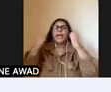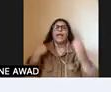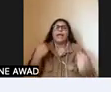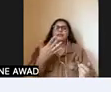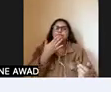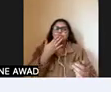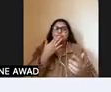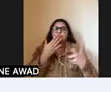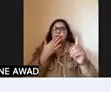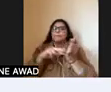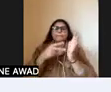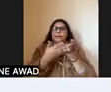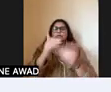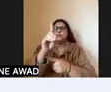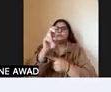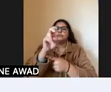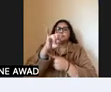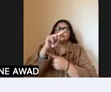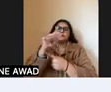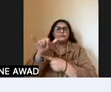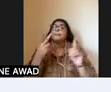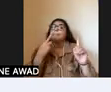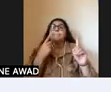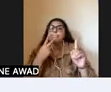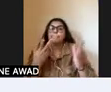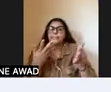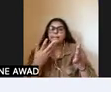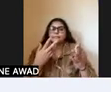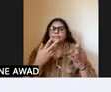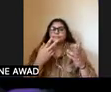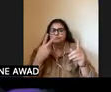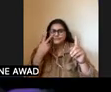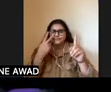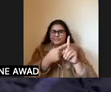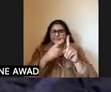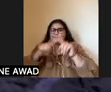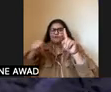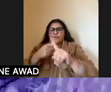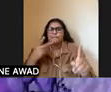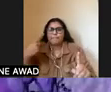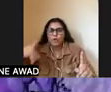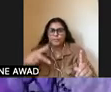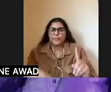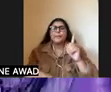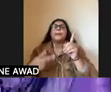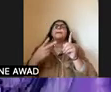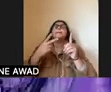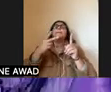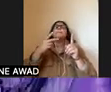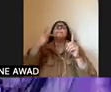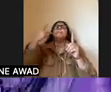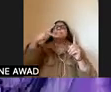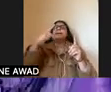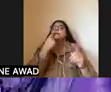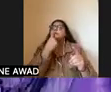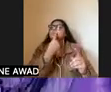density actually. So the pinkest part of the purple, if you will, is located in the parrotfish beak. So these